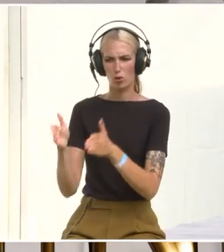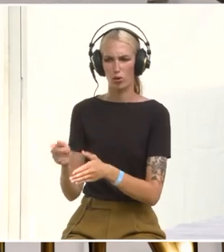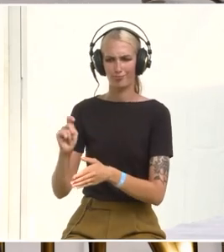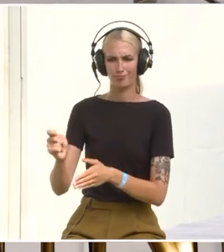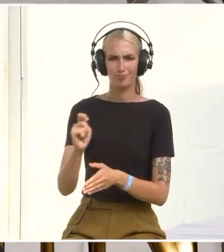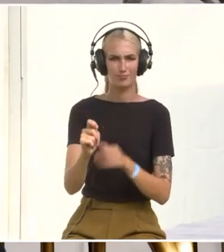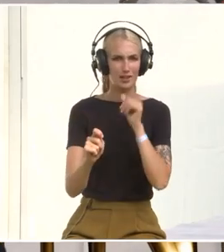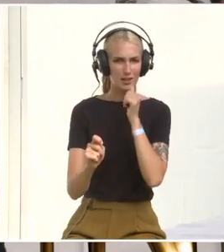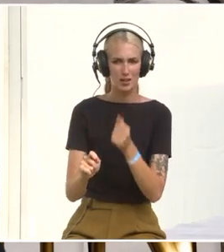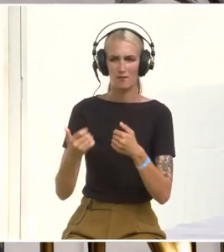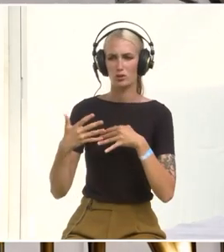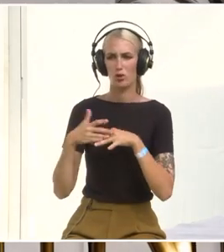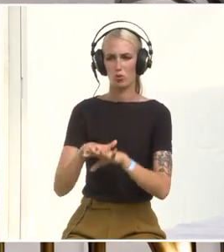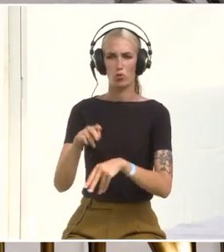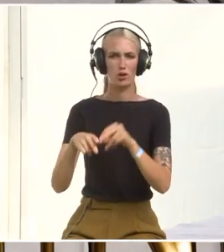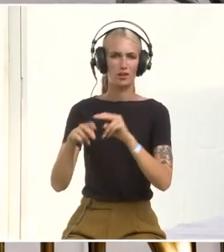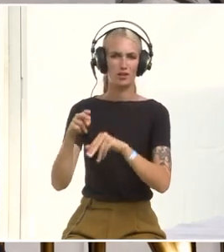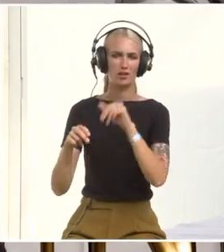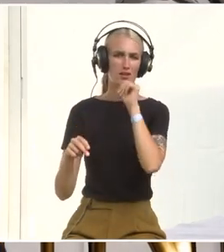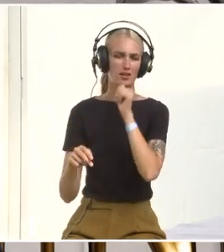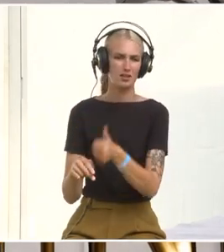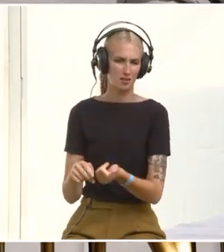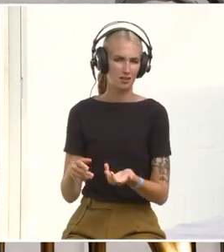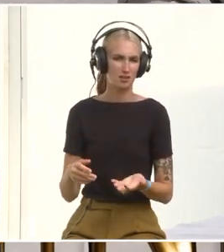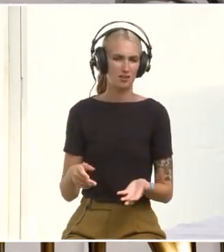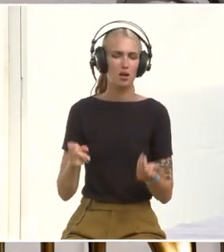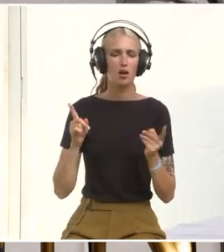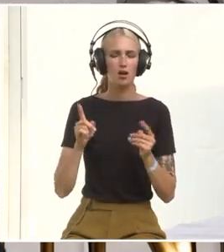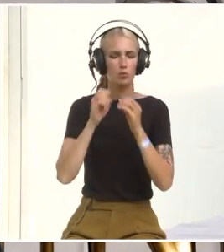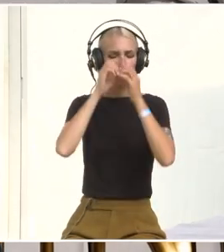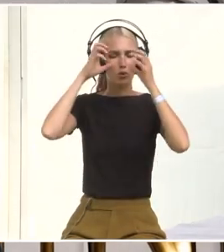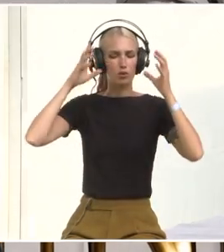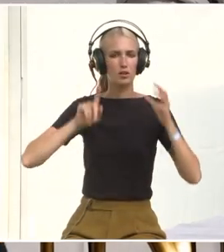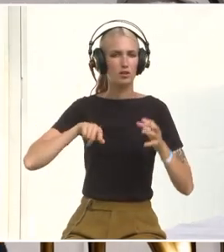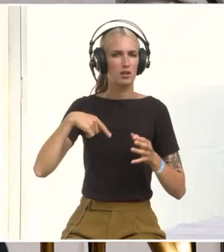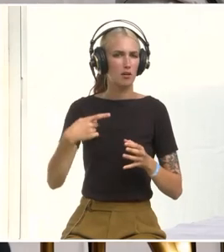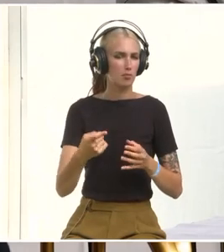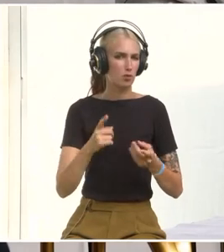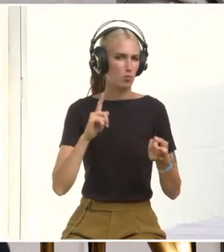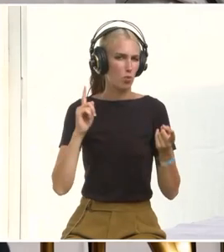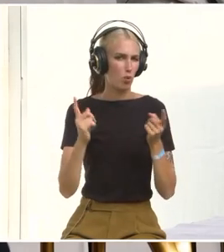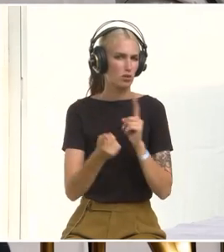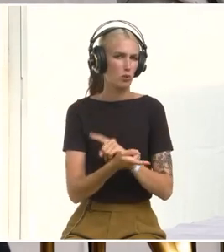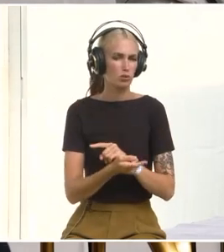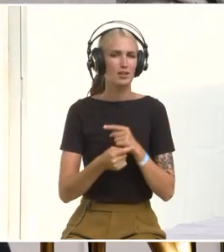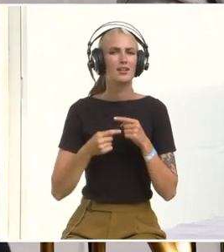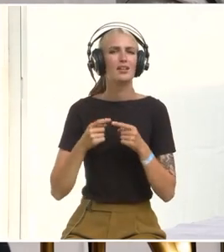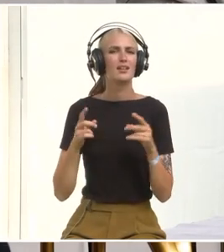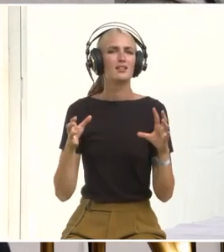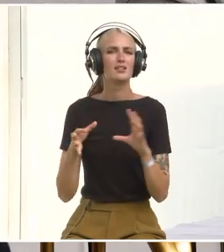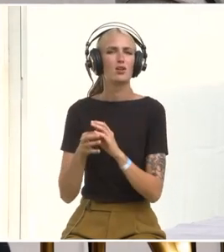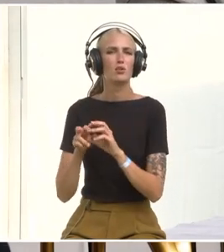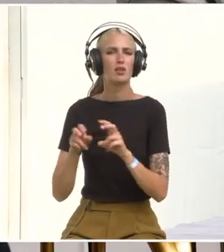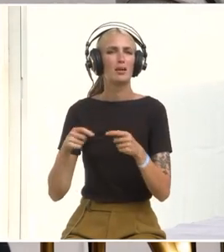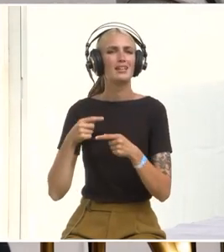this infrastructure. So in that sense, that is there. But I imagine the next big change will be the sustainability